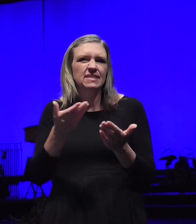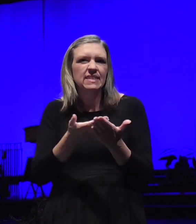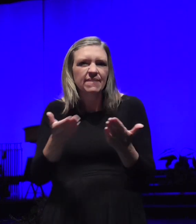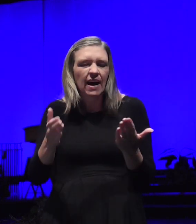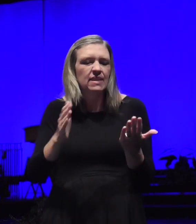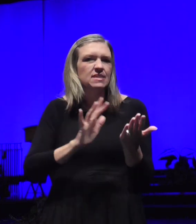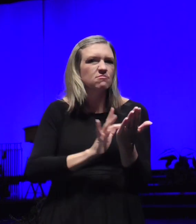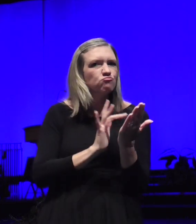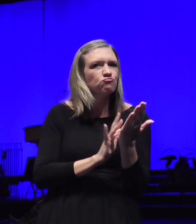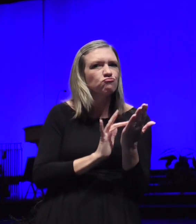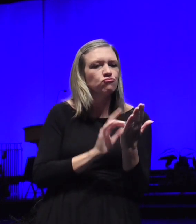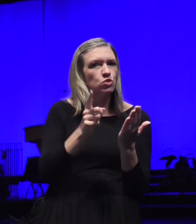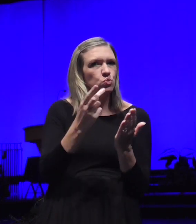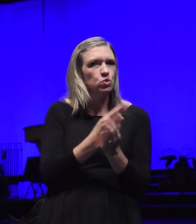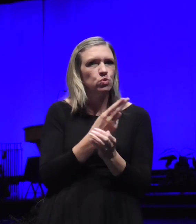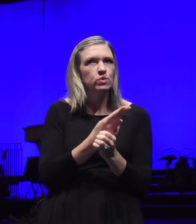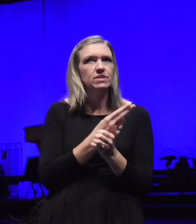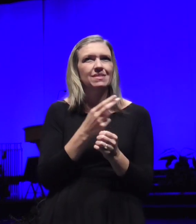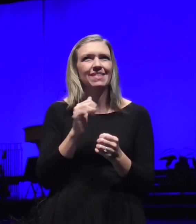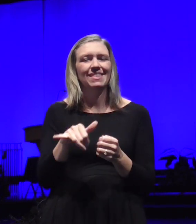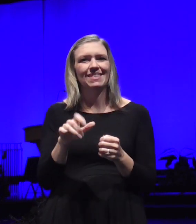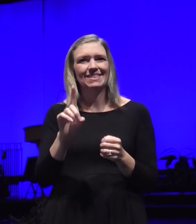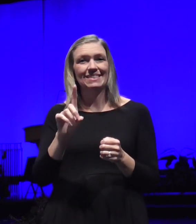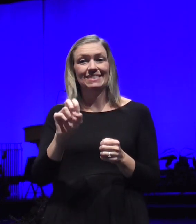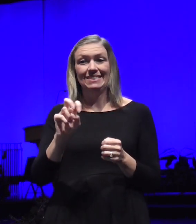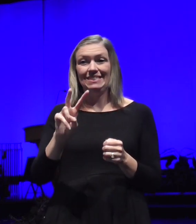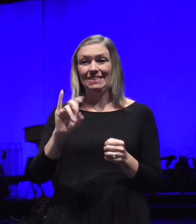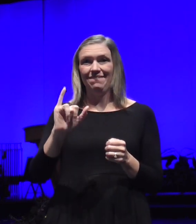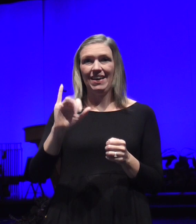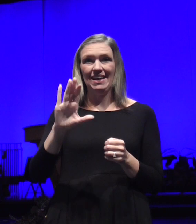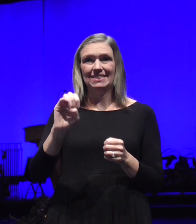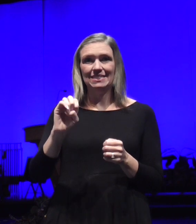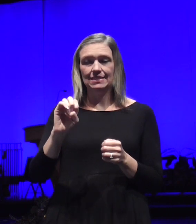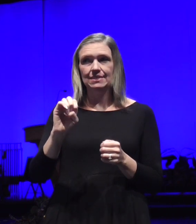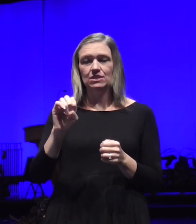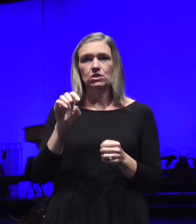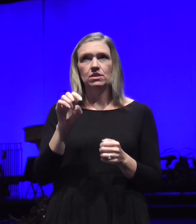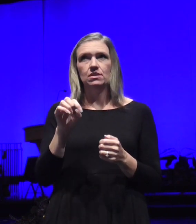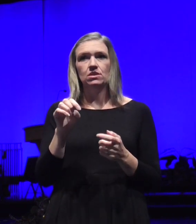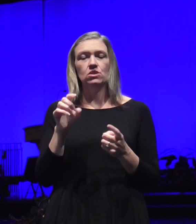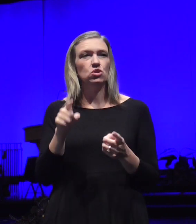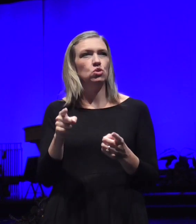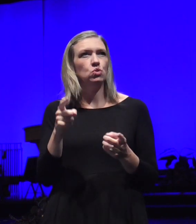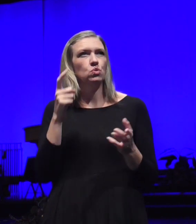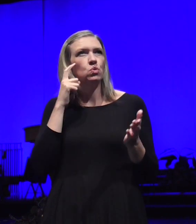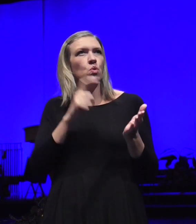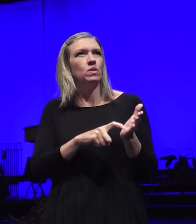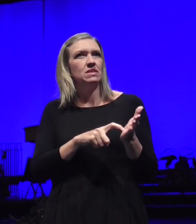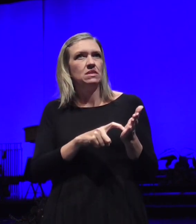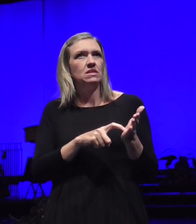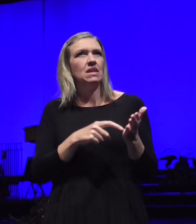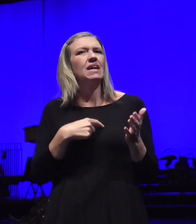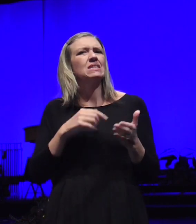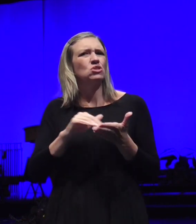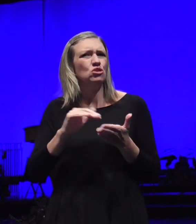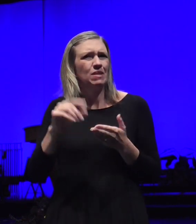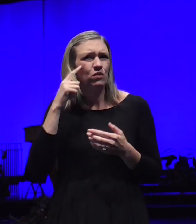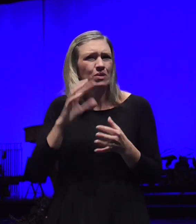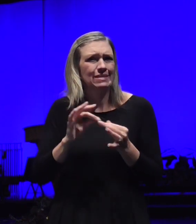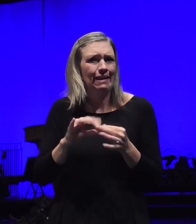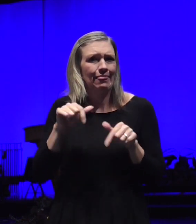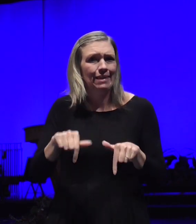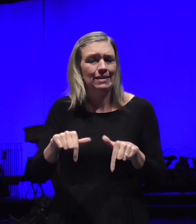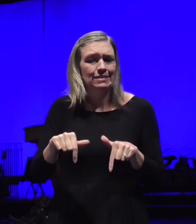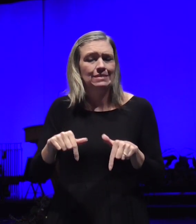there, what you sense is device. And you sense, excuse me for saying this, I think Dr. Michelle has used it